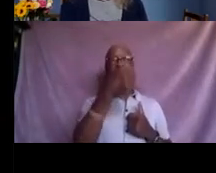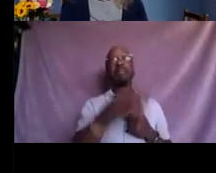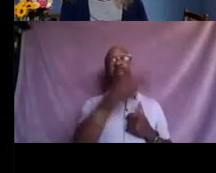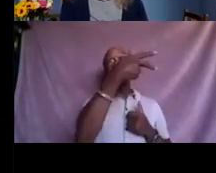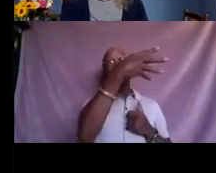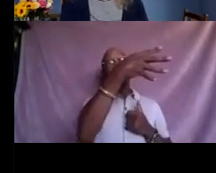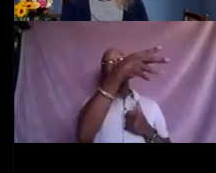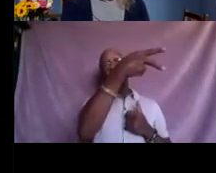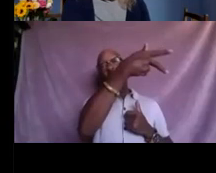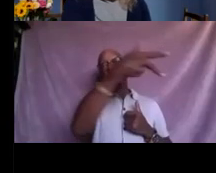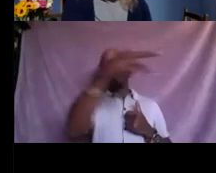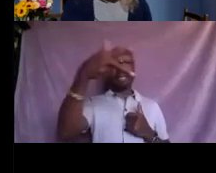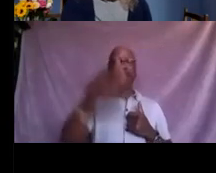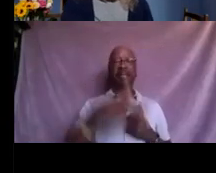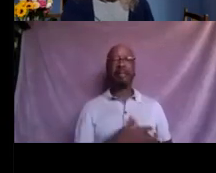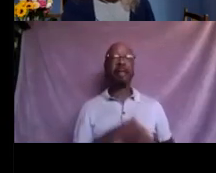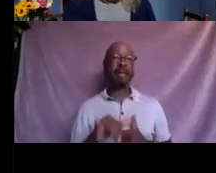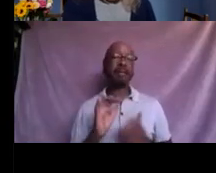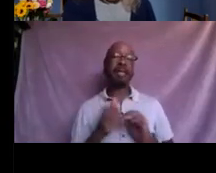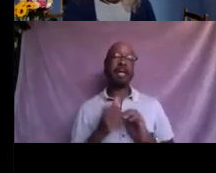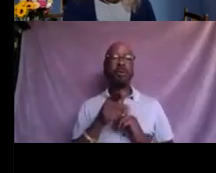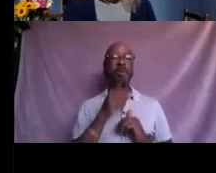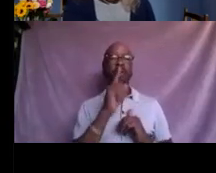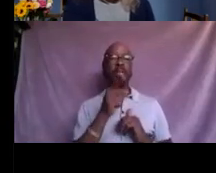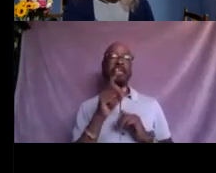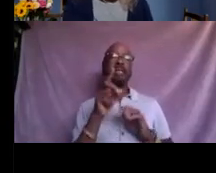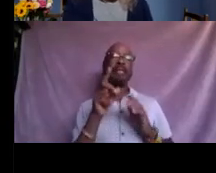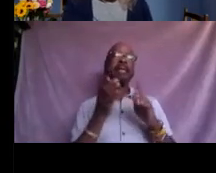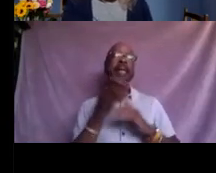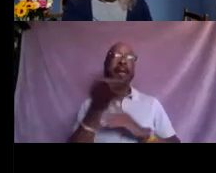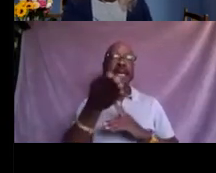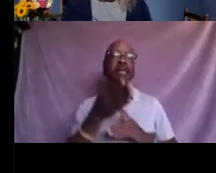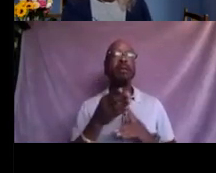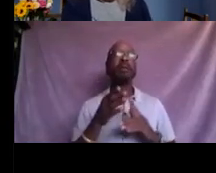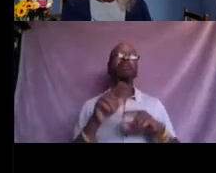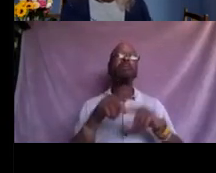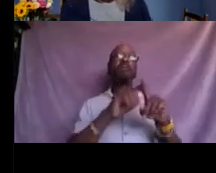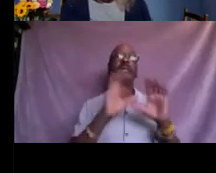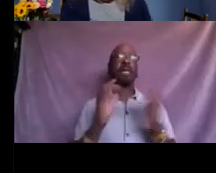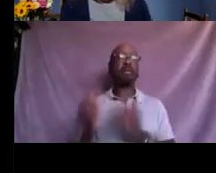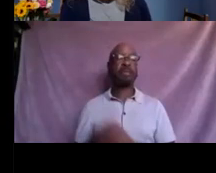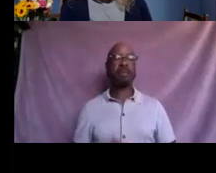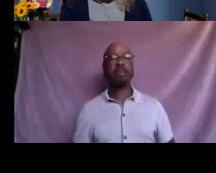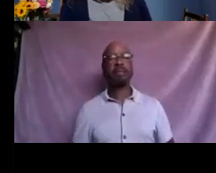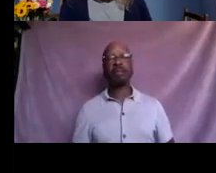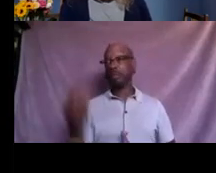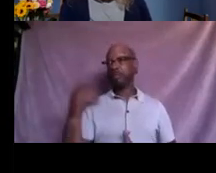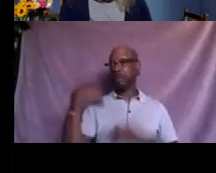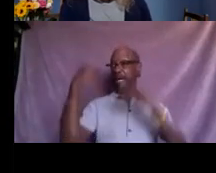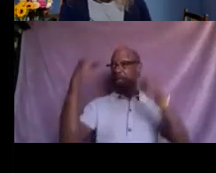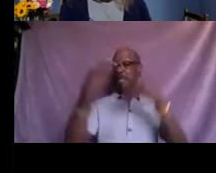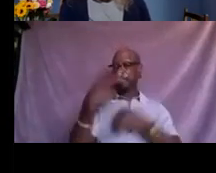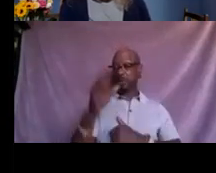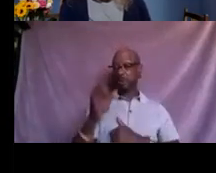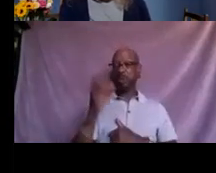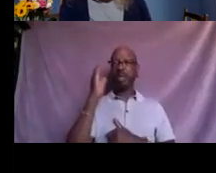menu. And that is how you actually navigate between different classes. So if I used to teach high school, and so I would have